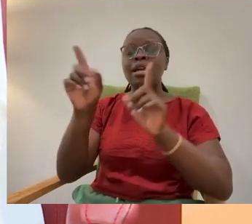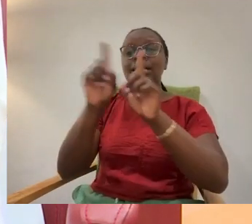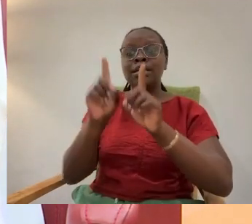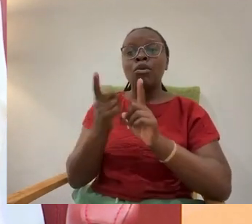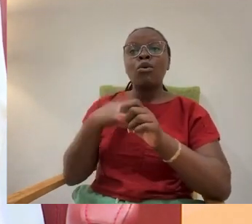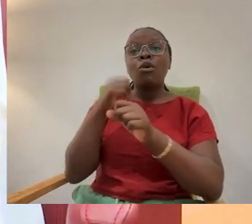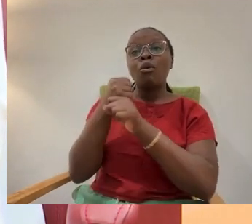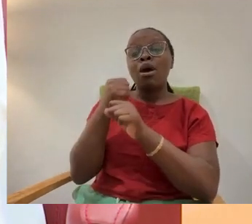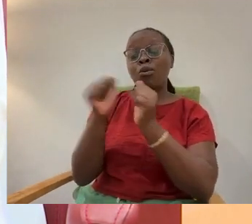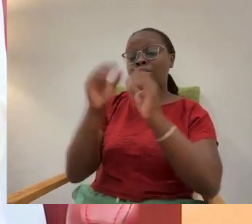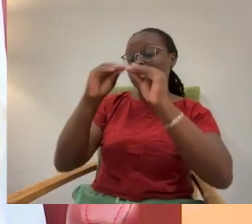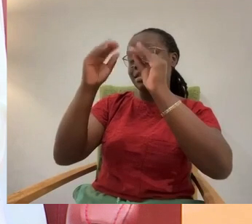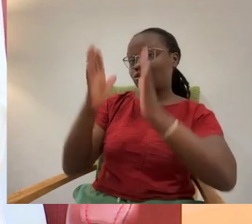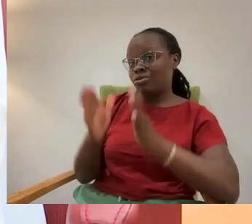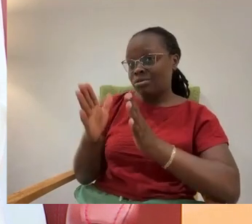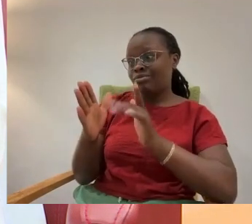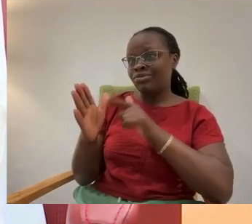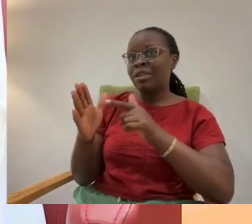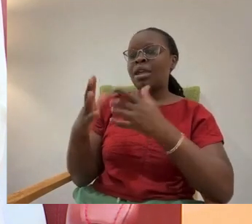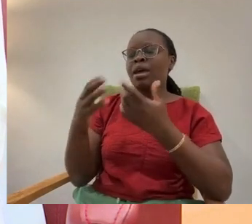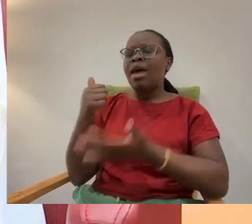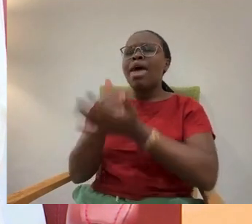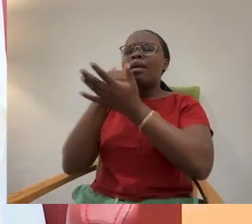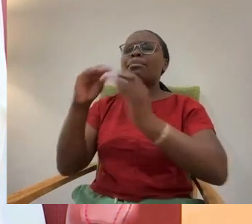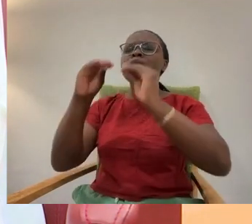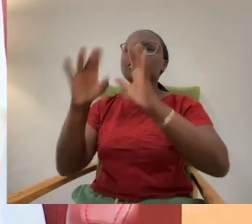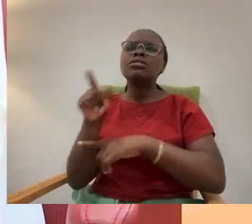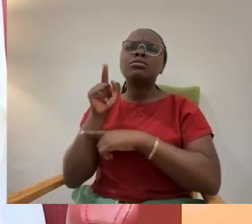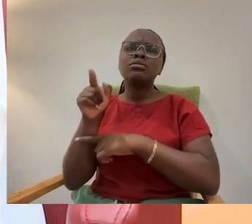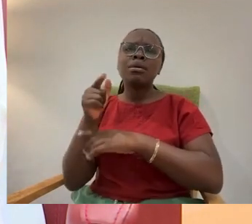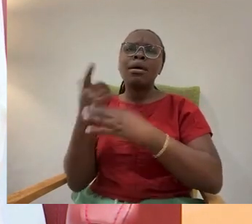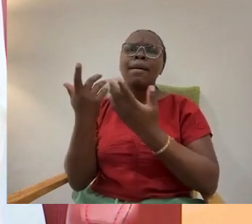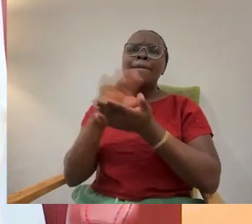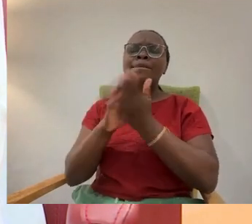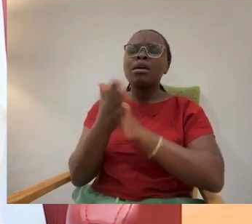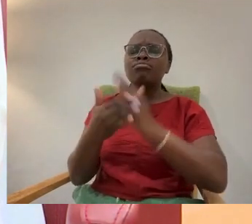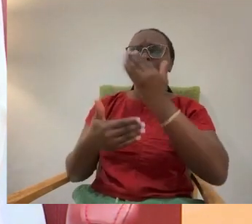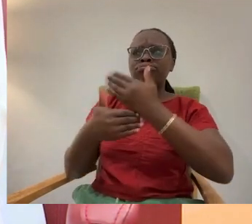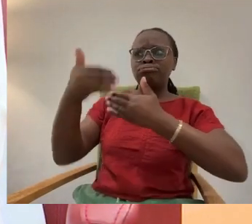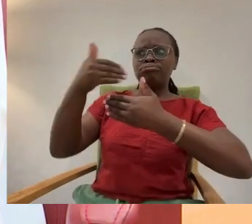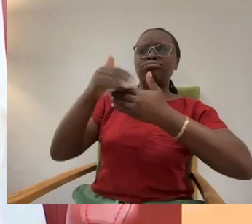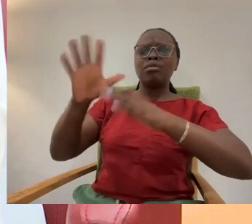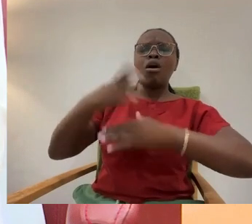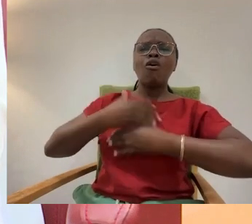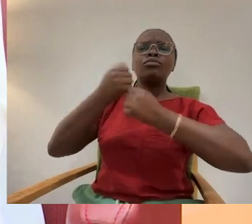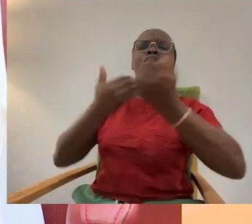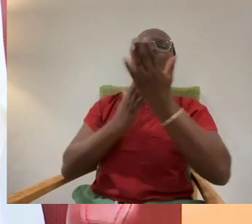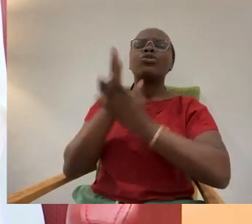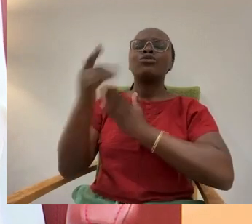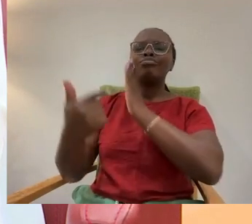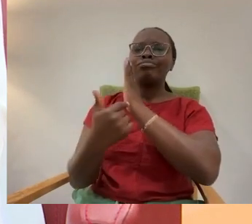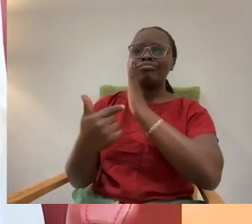do work with teachers in terms of helping teachers build on their digital literacy skills through our platform and